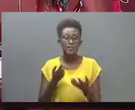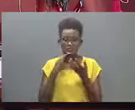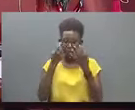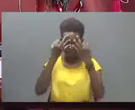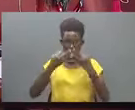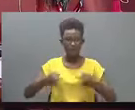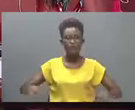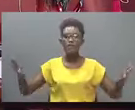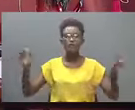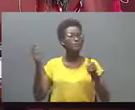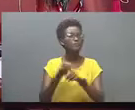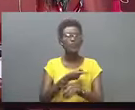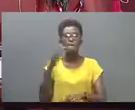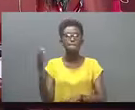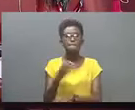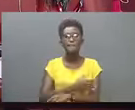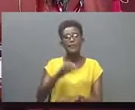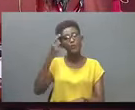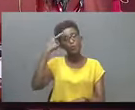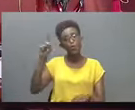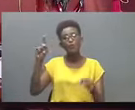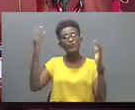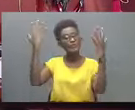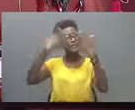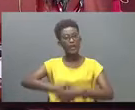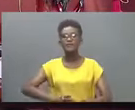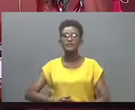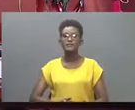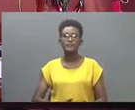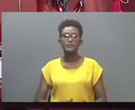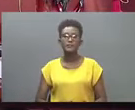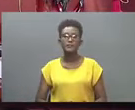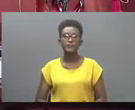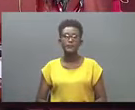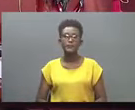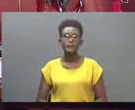the power of darkness. When we